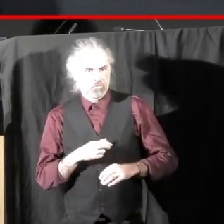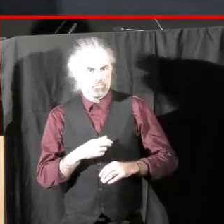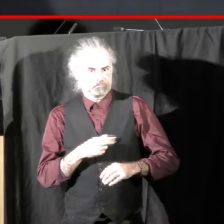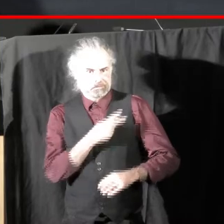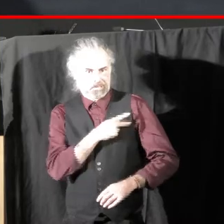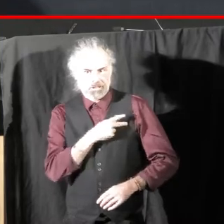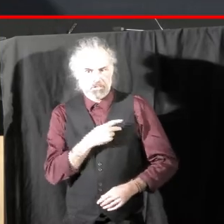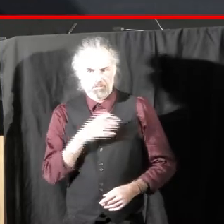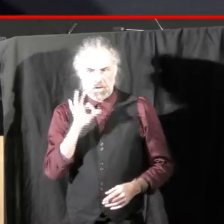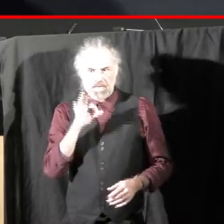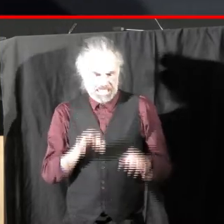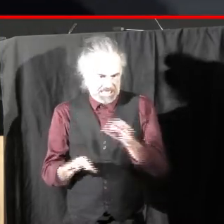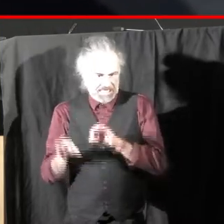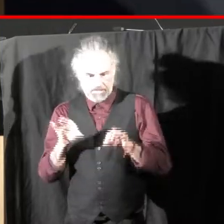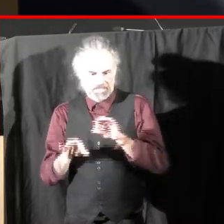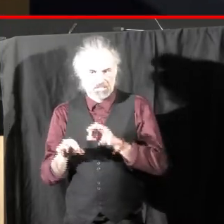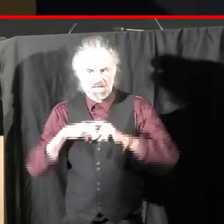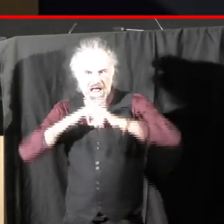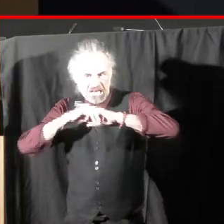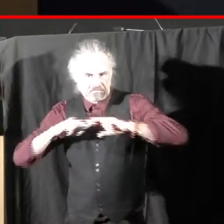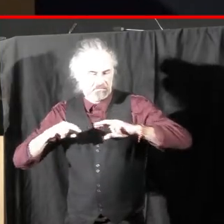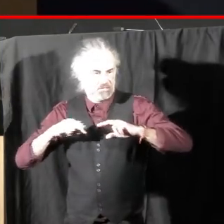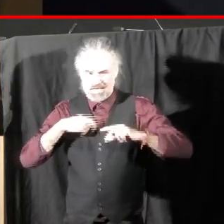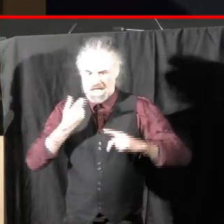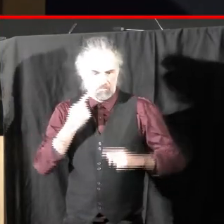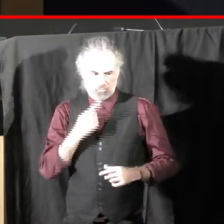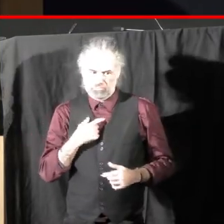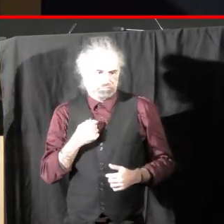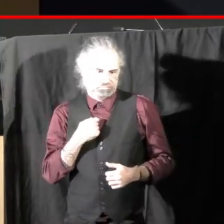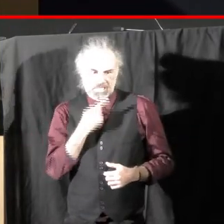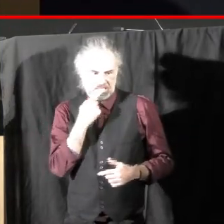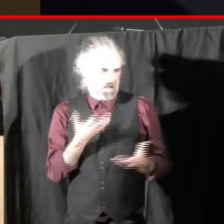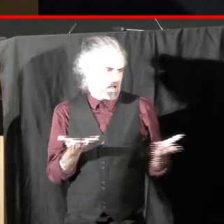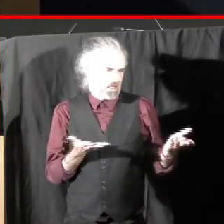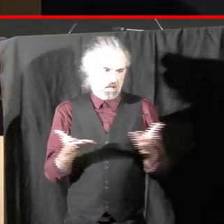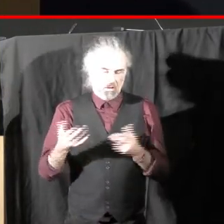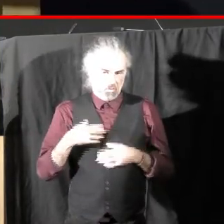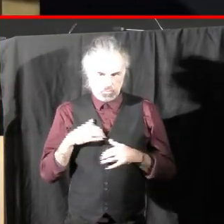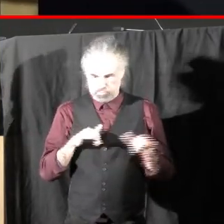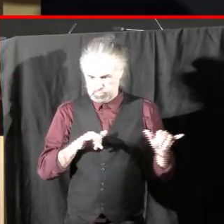not say that, no. I could not say one way or the other. You'd really need to,